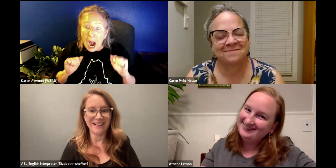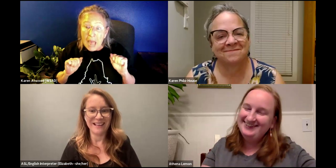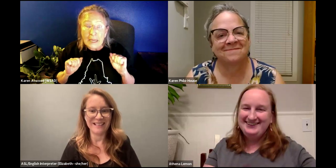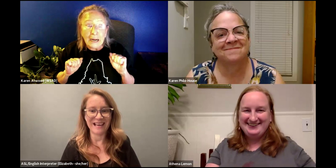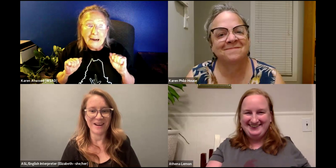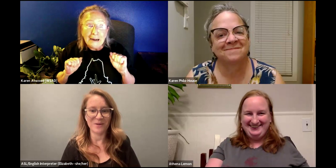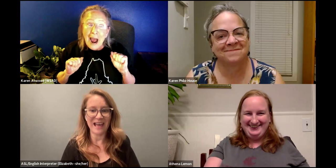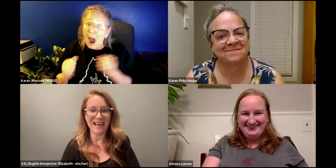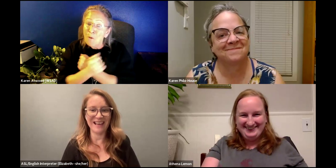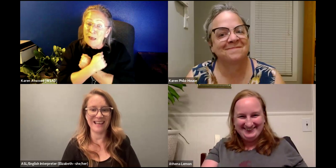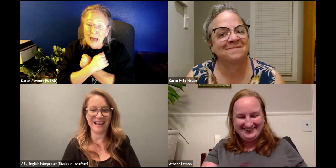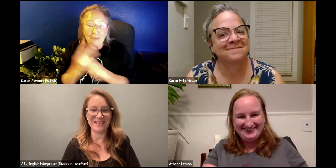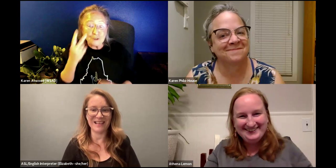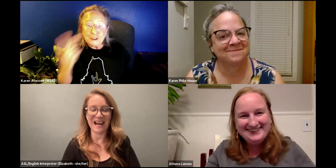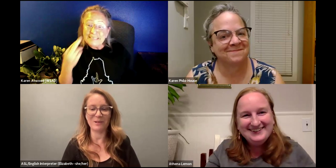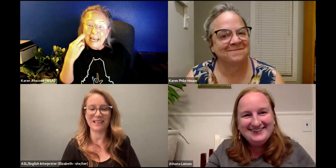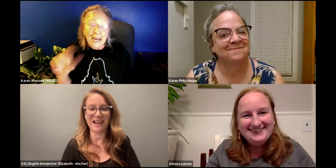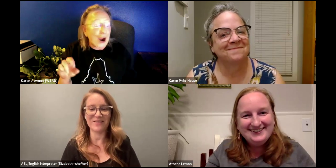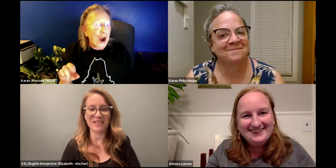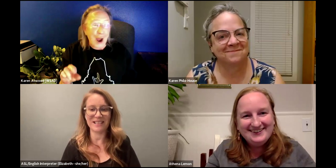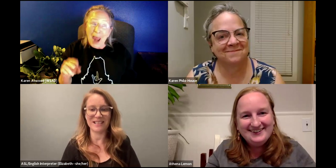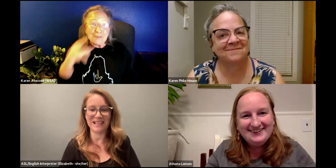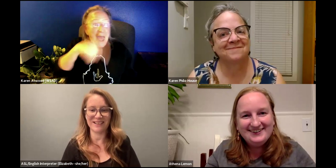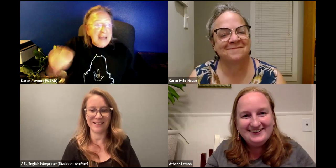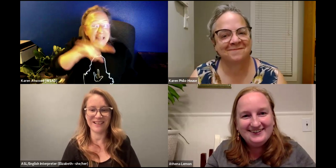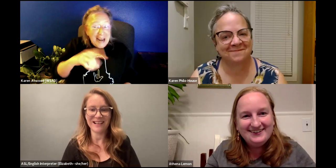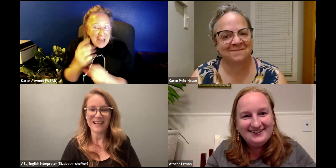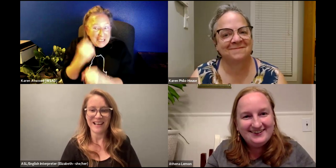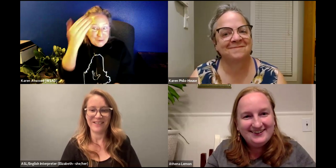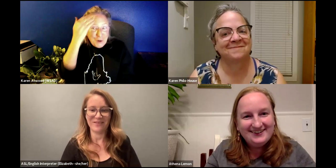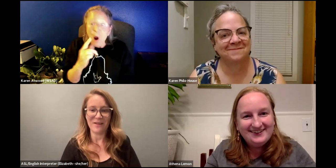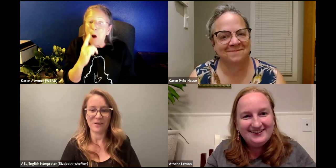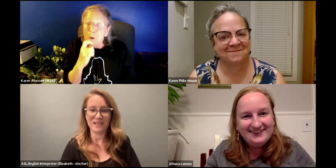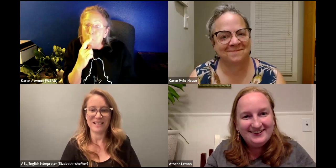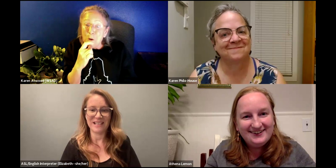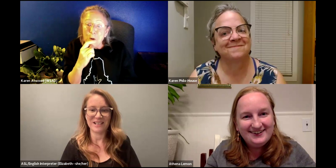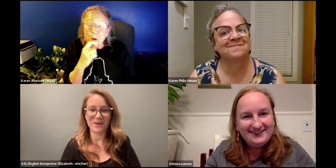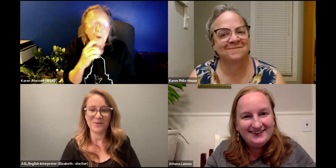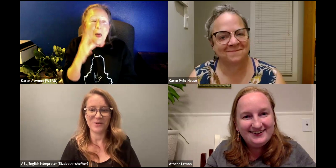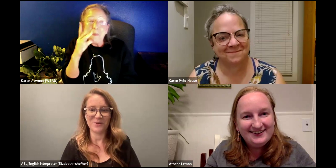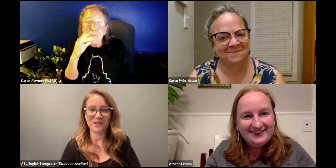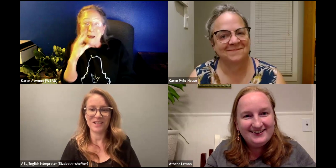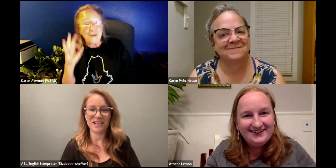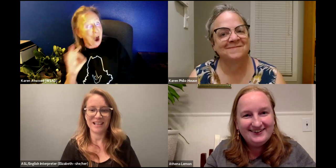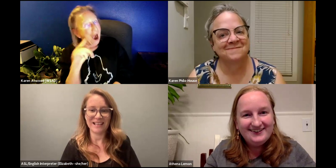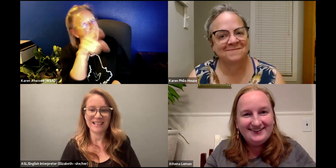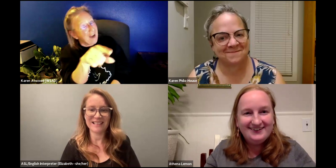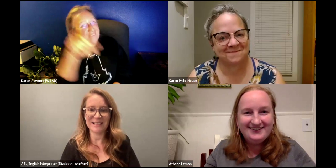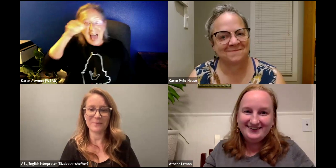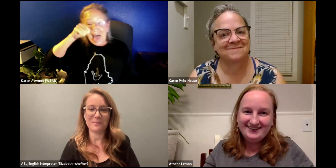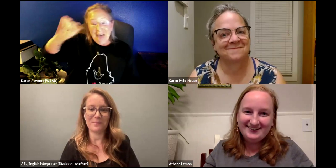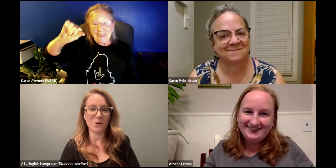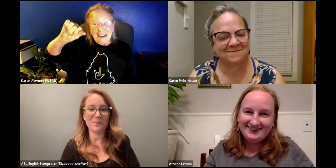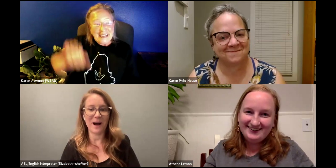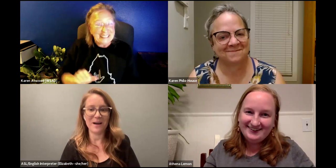mom. Is that okay? Can I do that? I would love to see her and for everyone to get to know who she